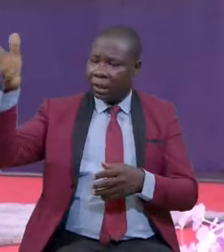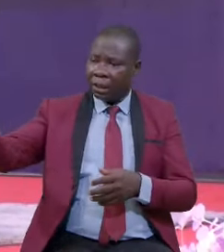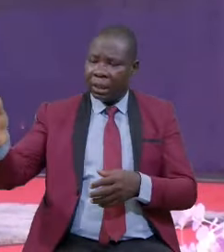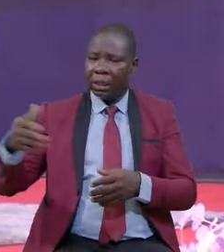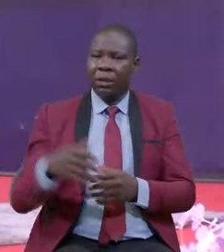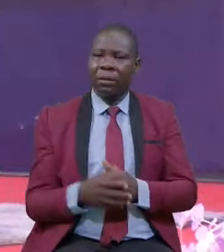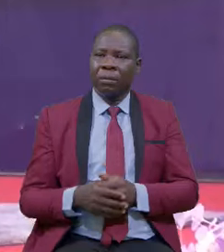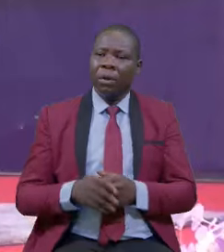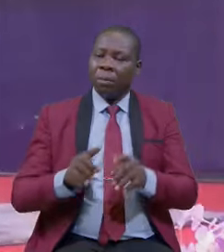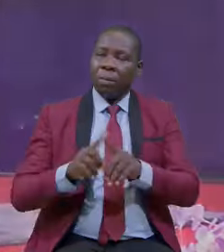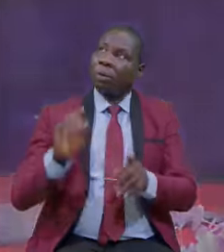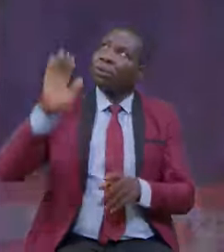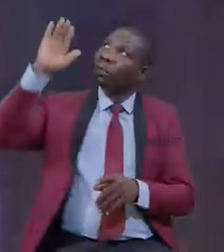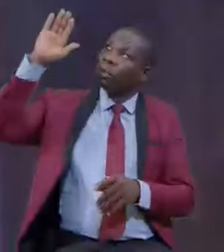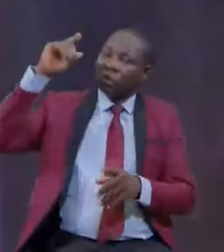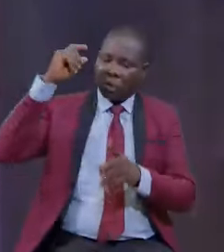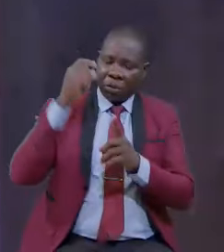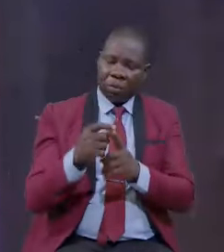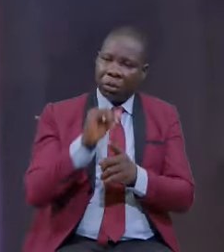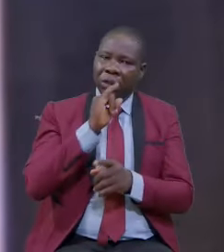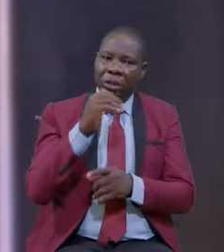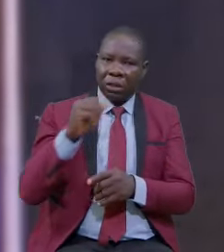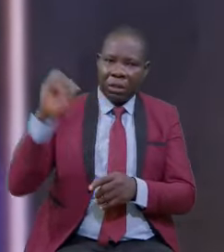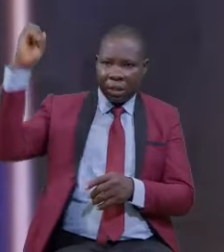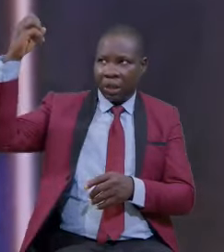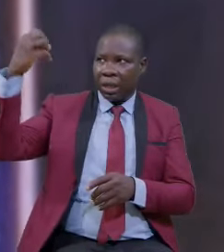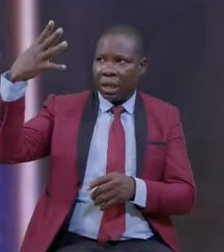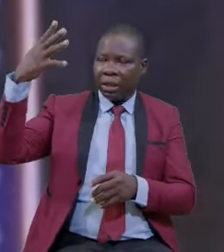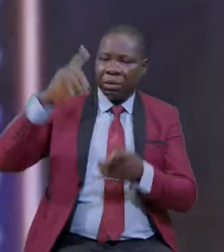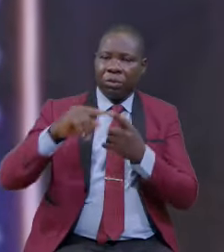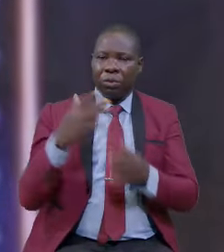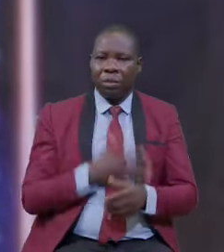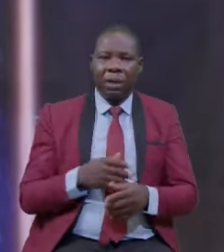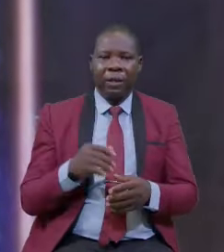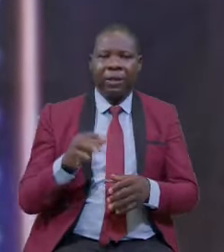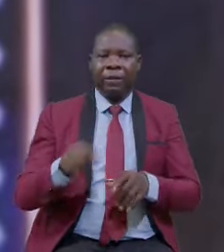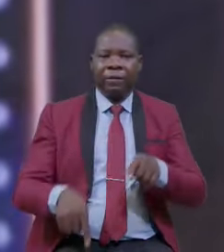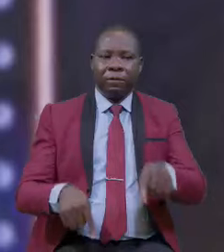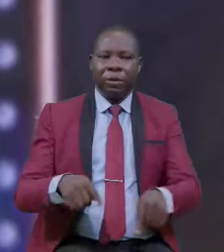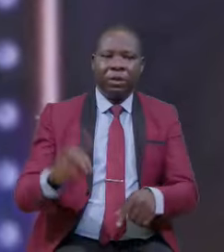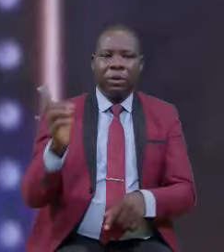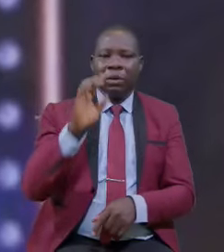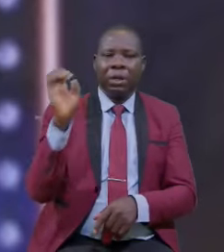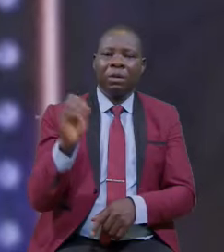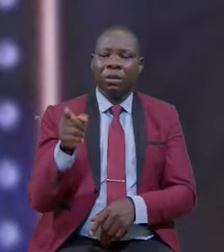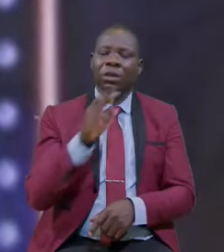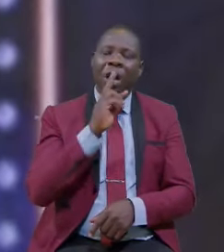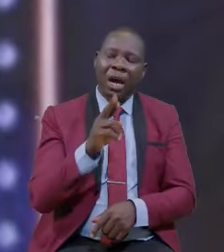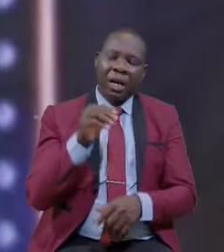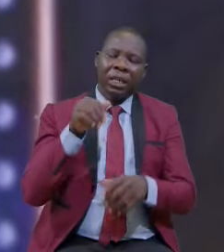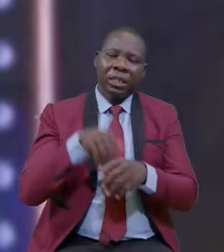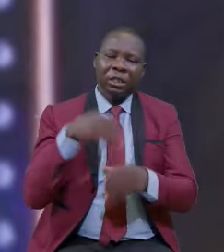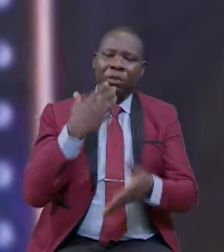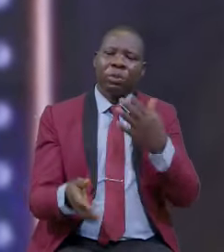word is a lamp unto my feet. Wherever you are, in whatever dungeon you are,